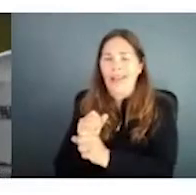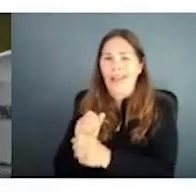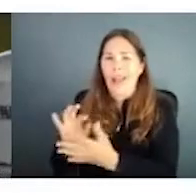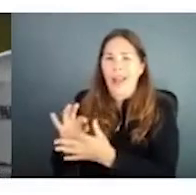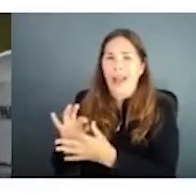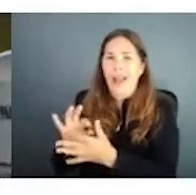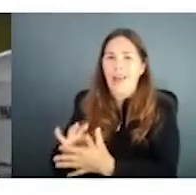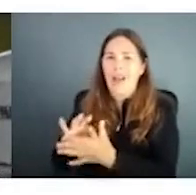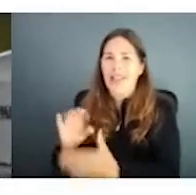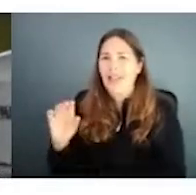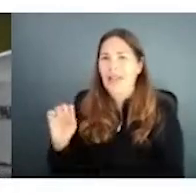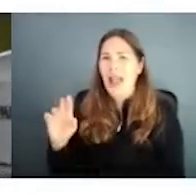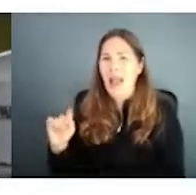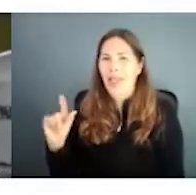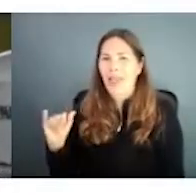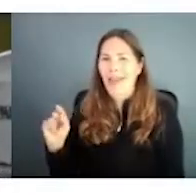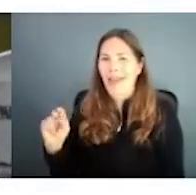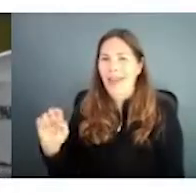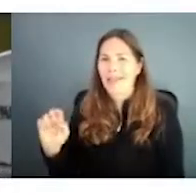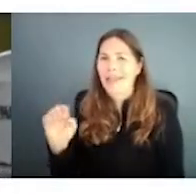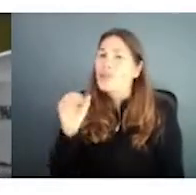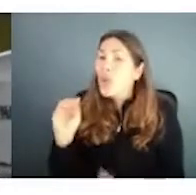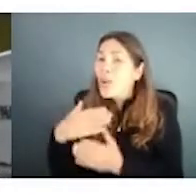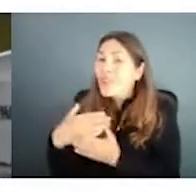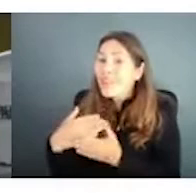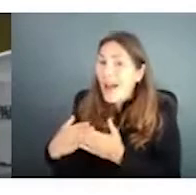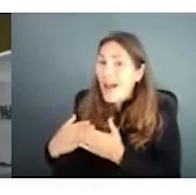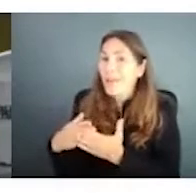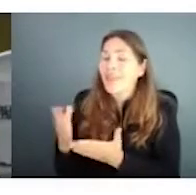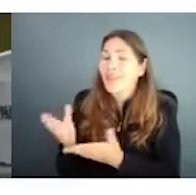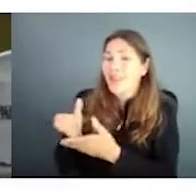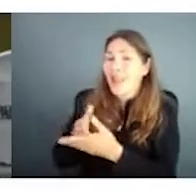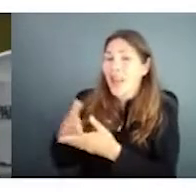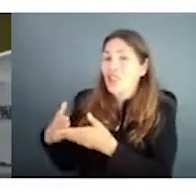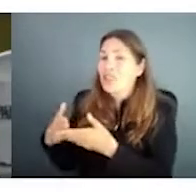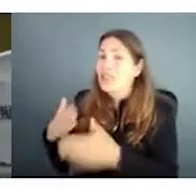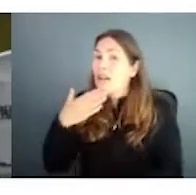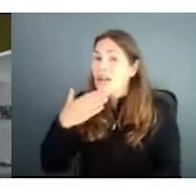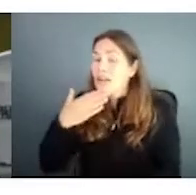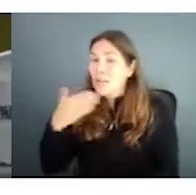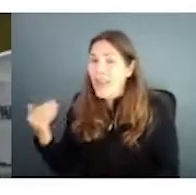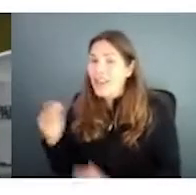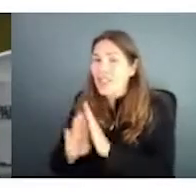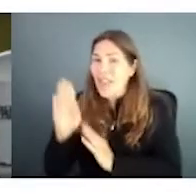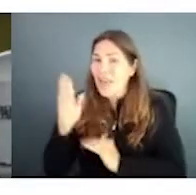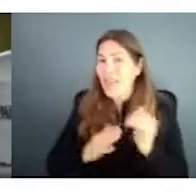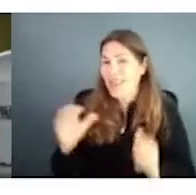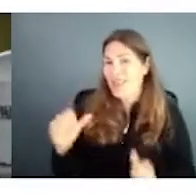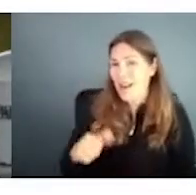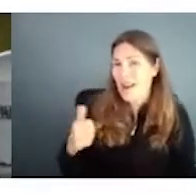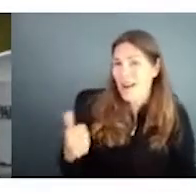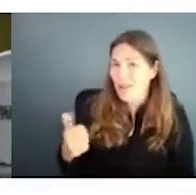outline. So some sections might be better developed than others,